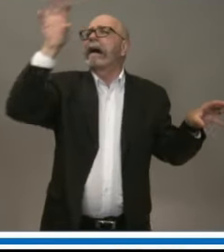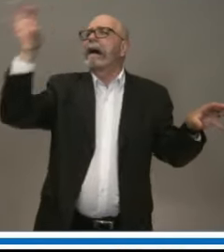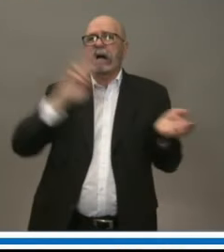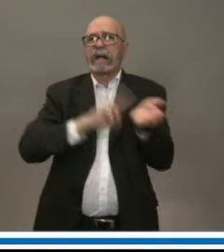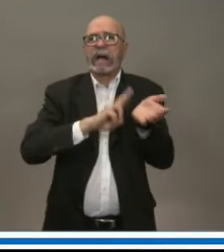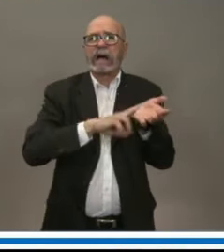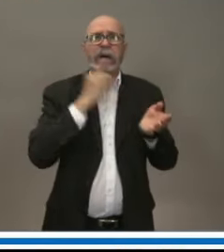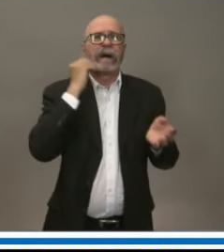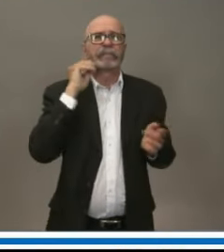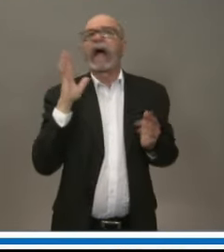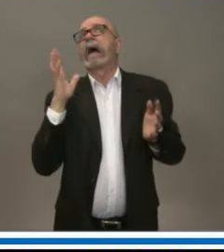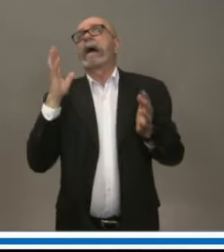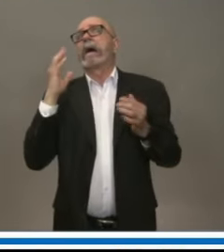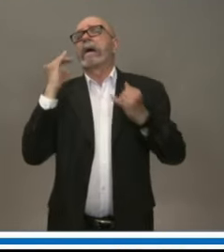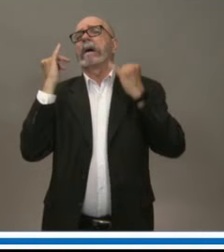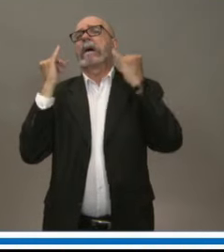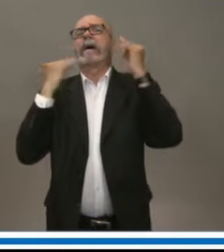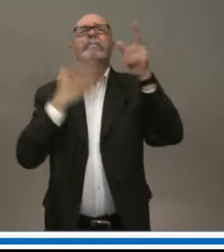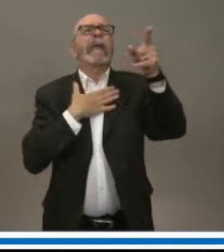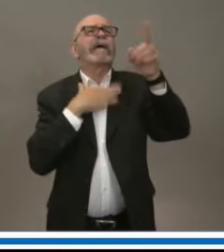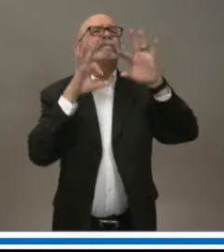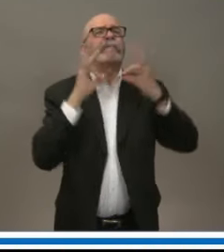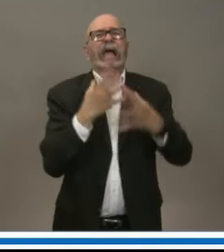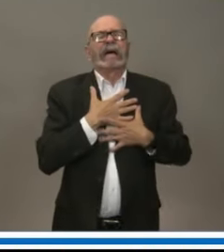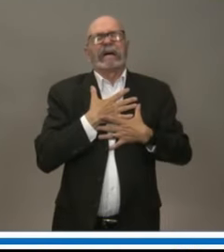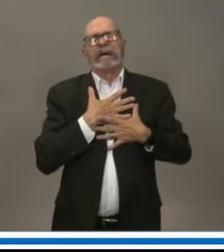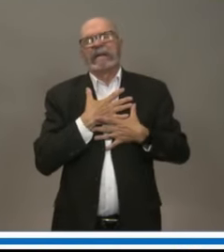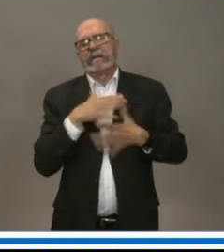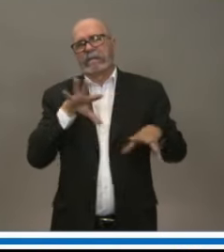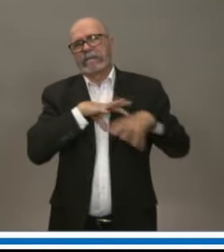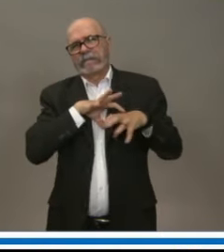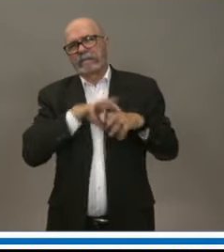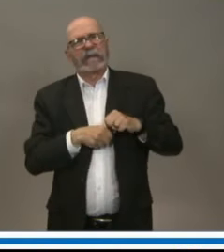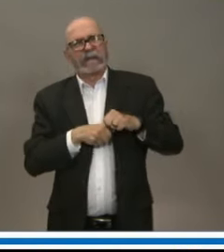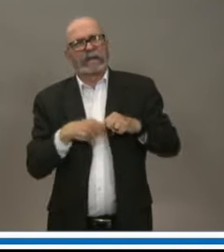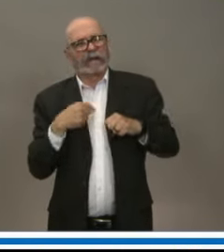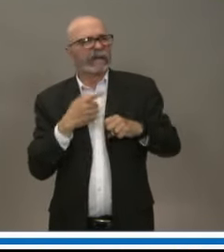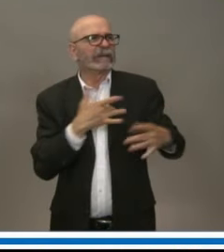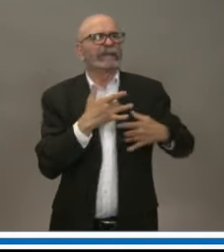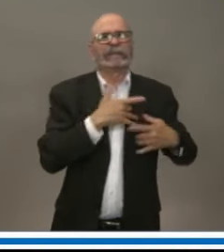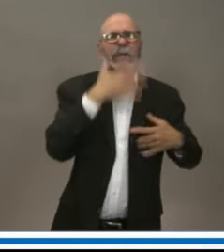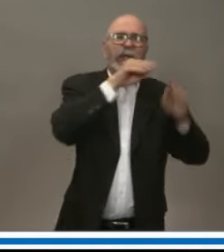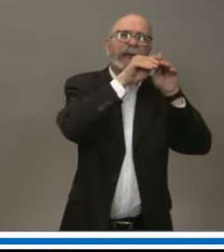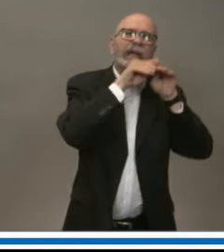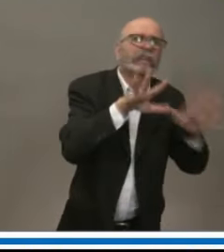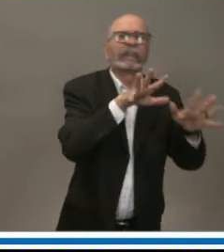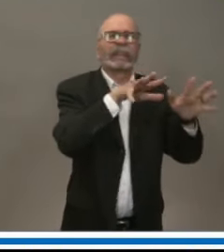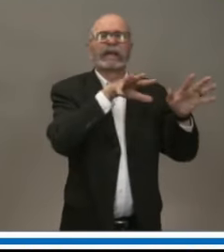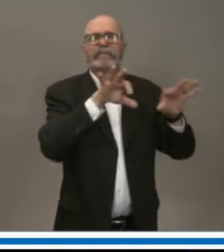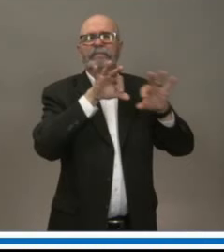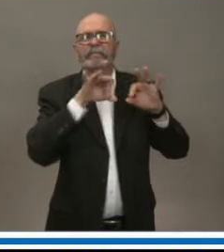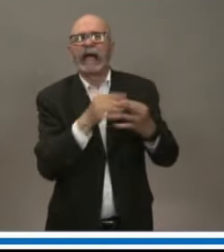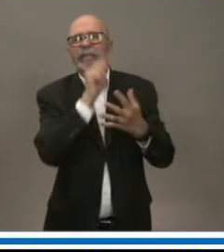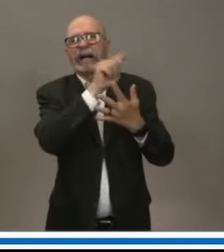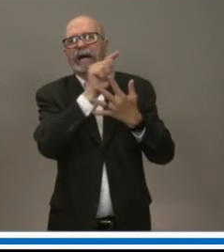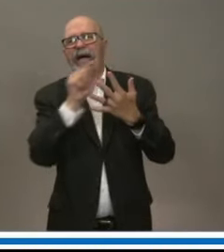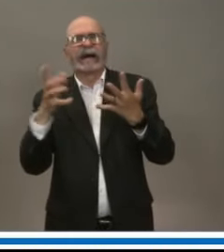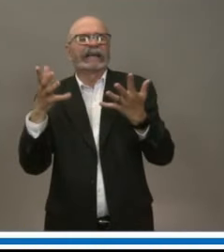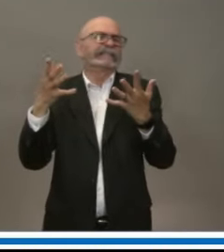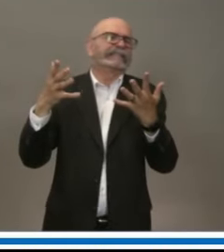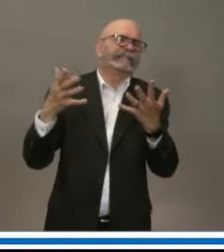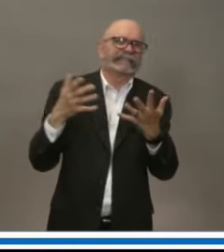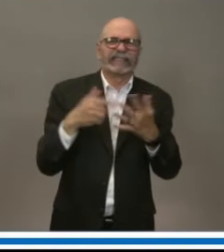have loved ones at that facility who are concerned that perhaps residents who have tested positive have not been separated